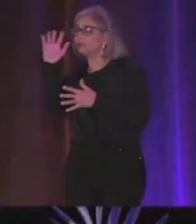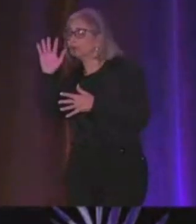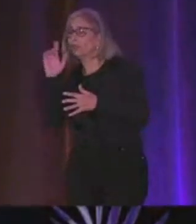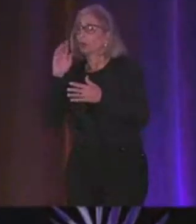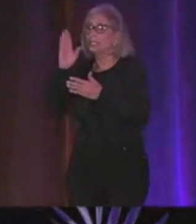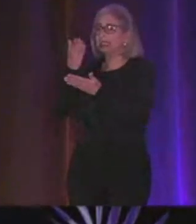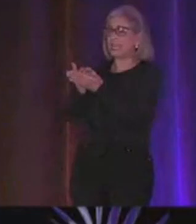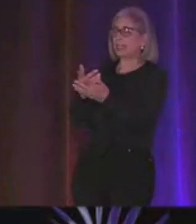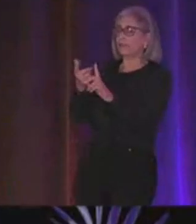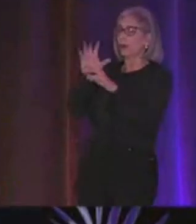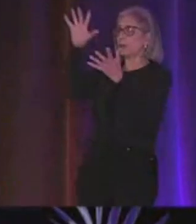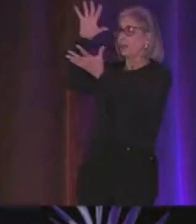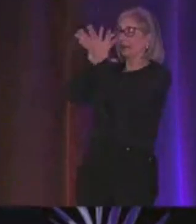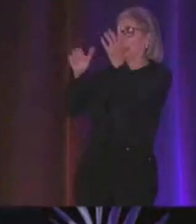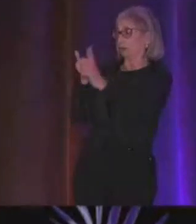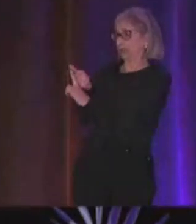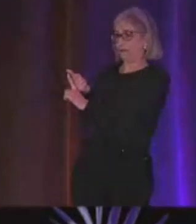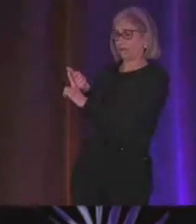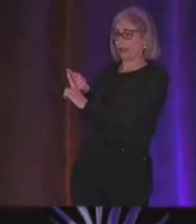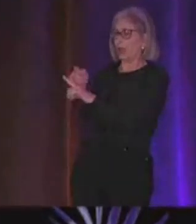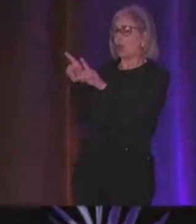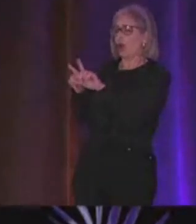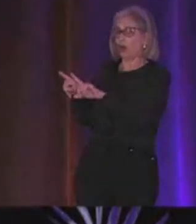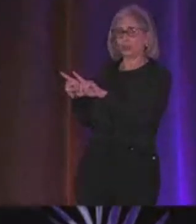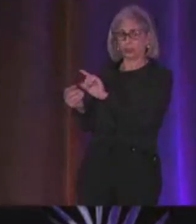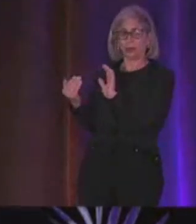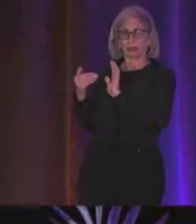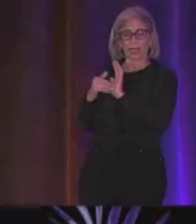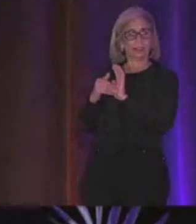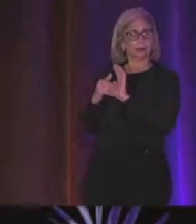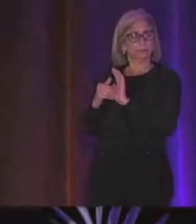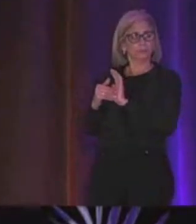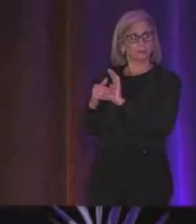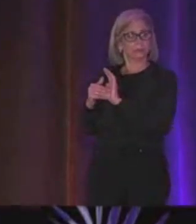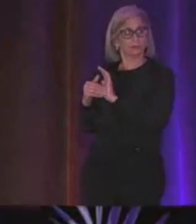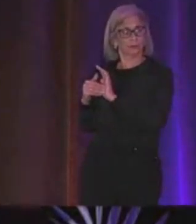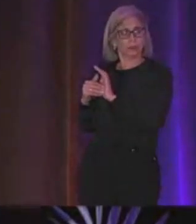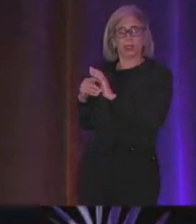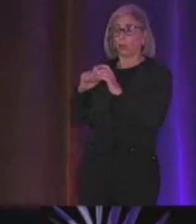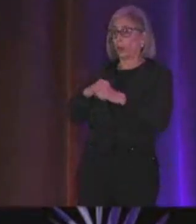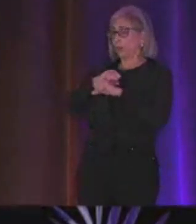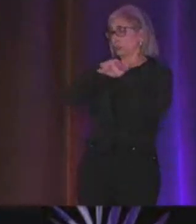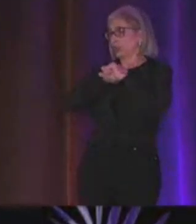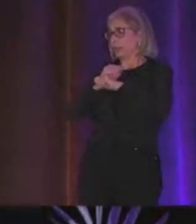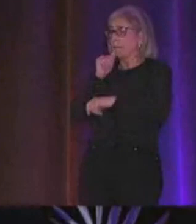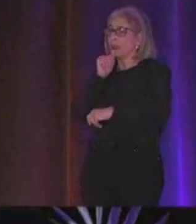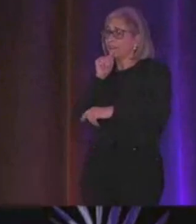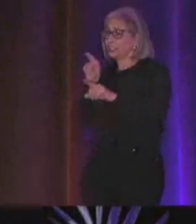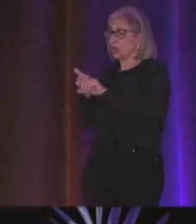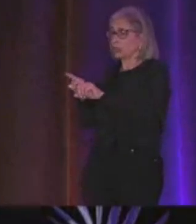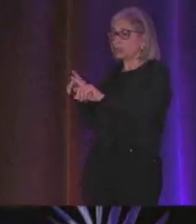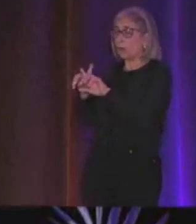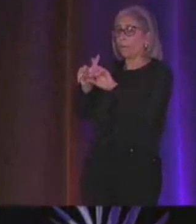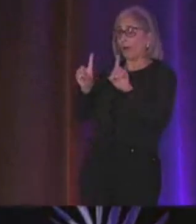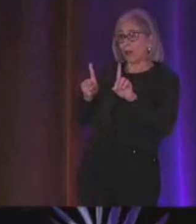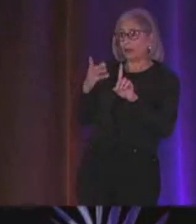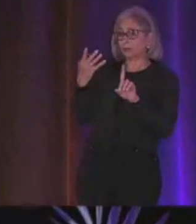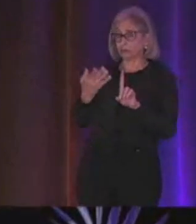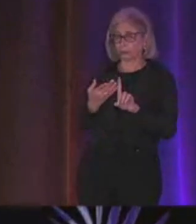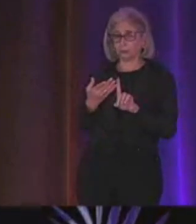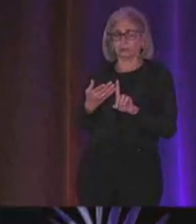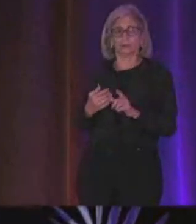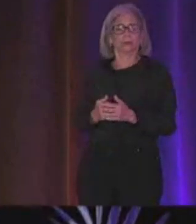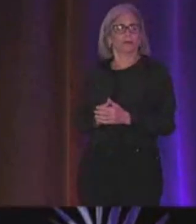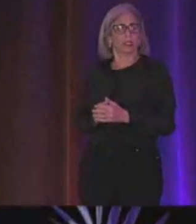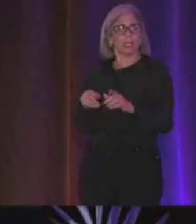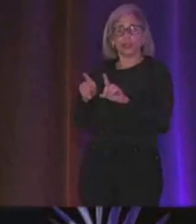from the cloud in itself, then it also, again, does lead to the concerns of the security and privacy, but